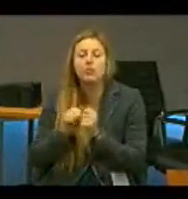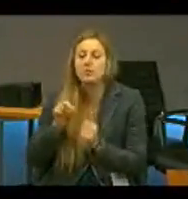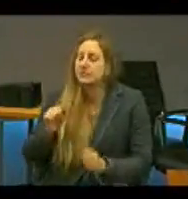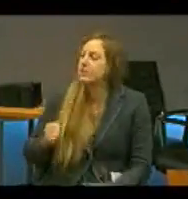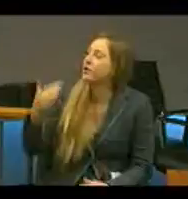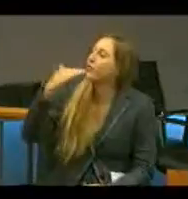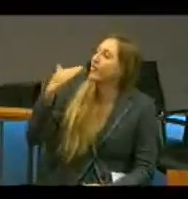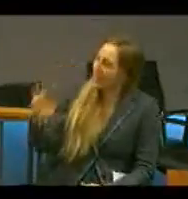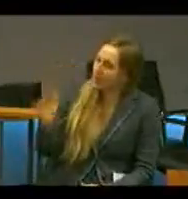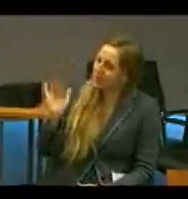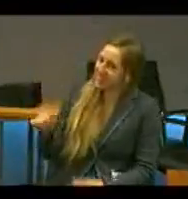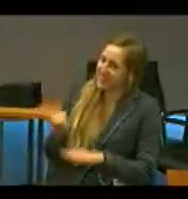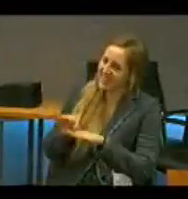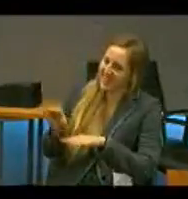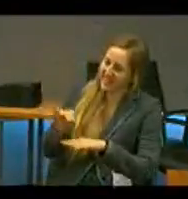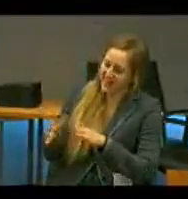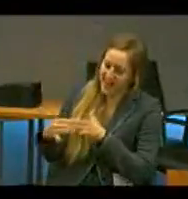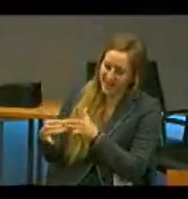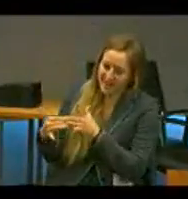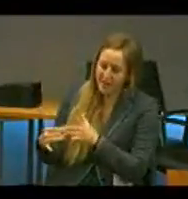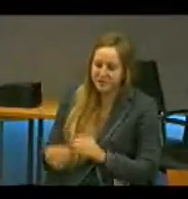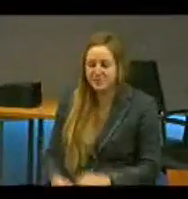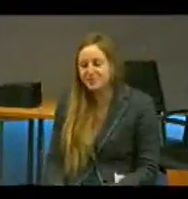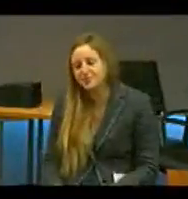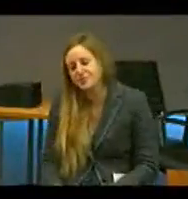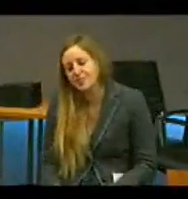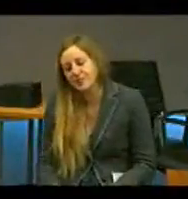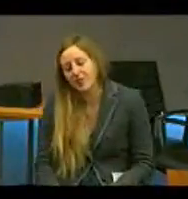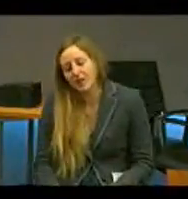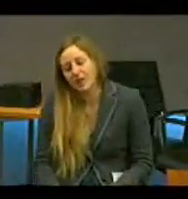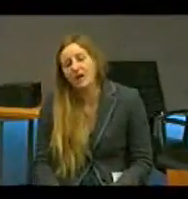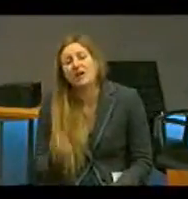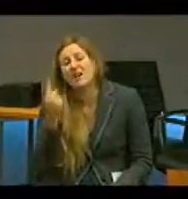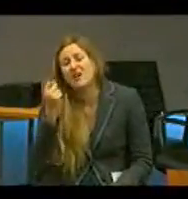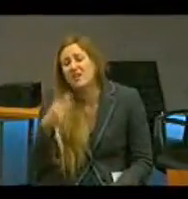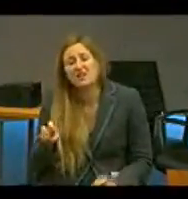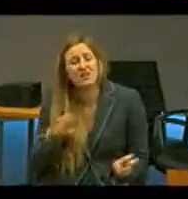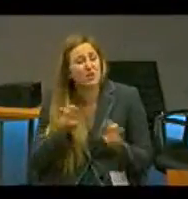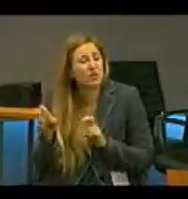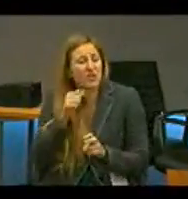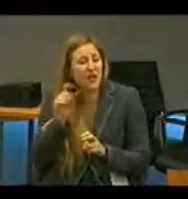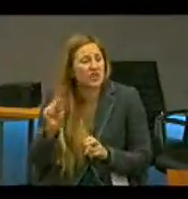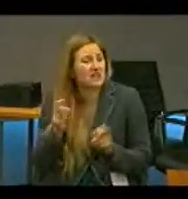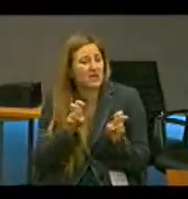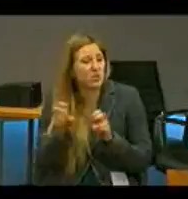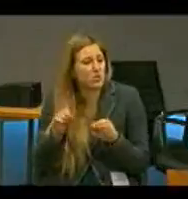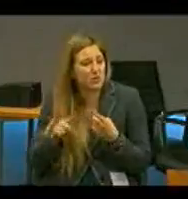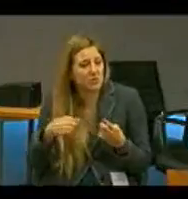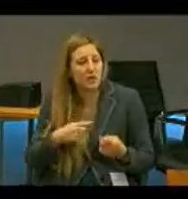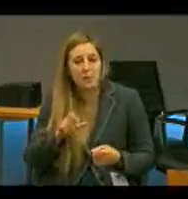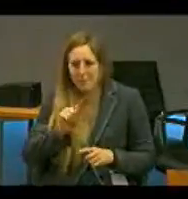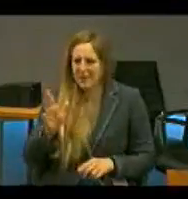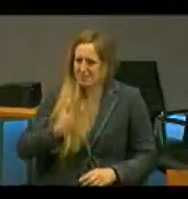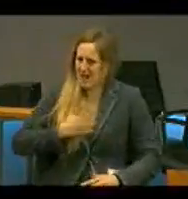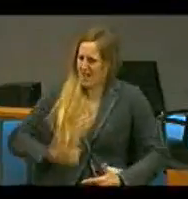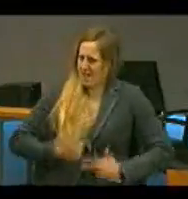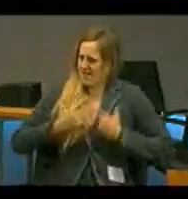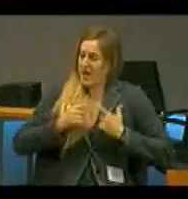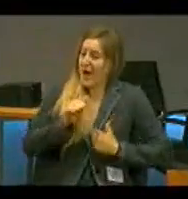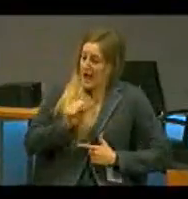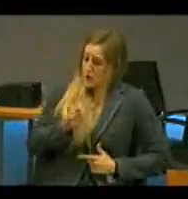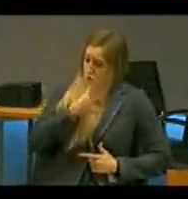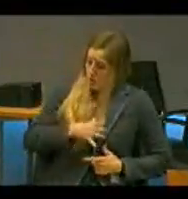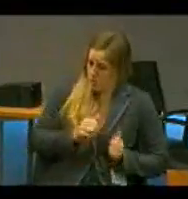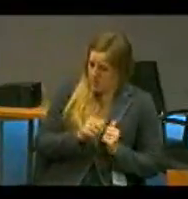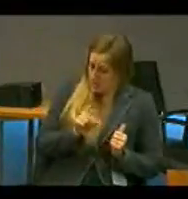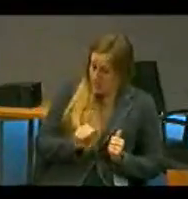today. These issues are not just issues to me, but they are my life as a woman with a disability and the mother